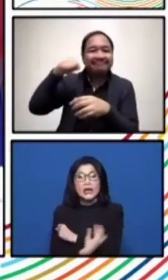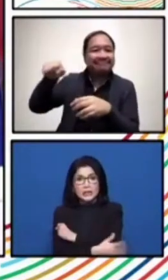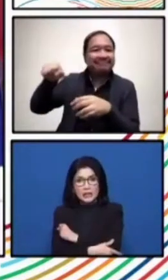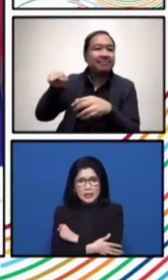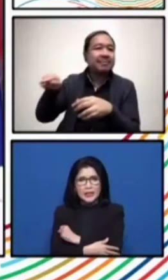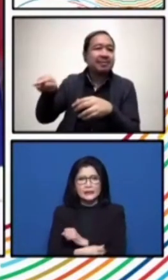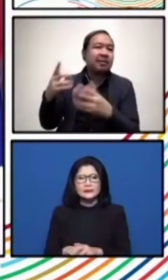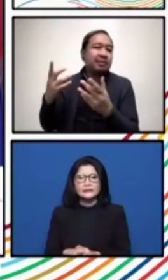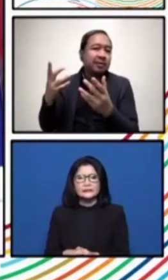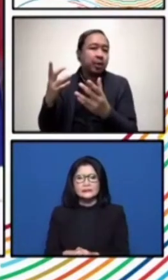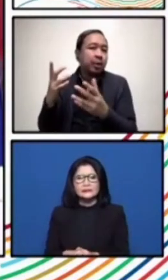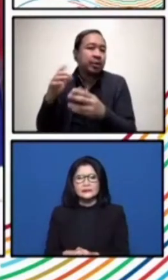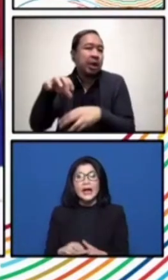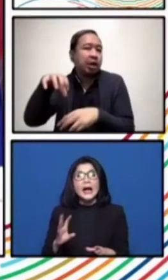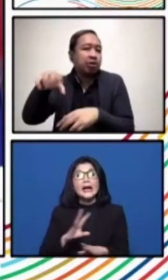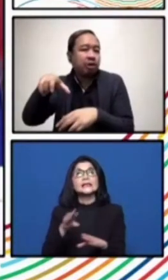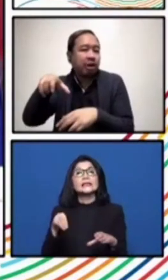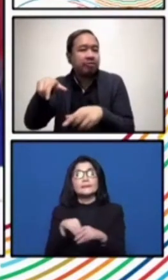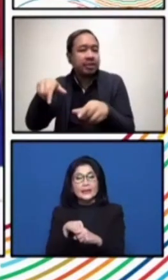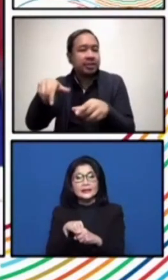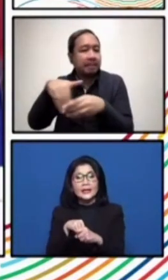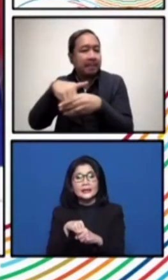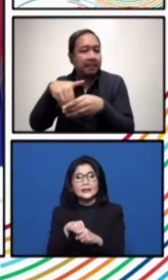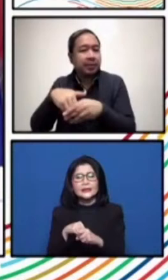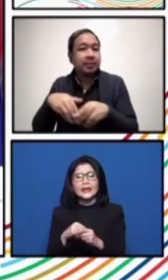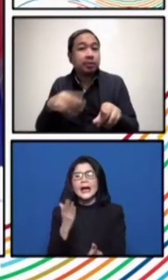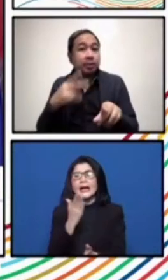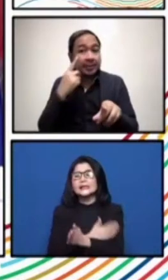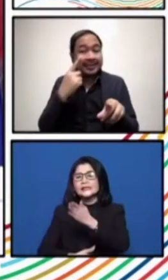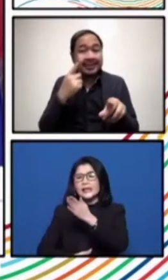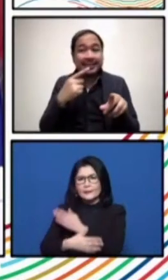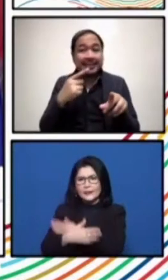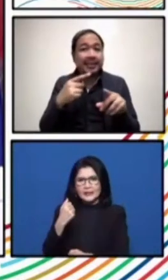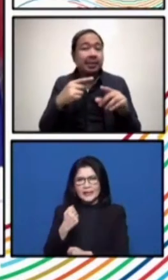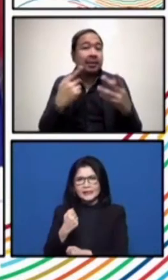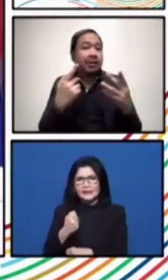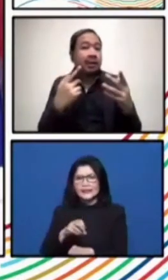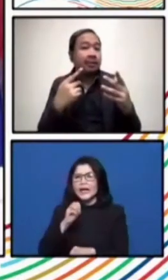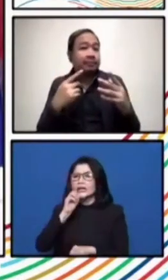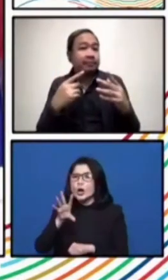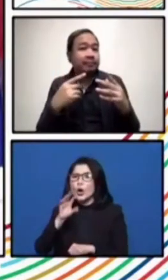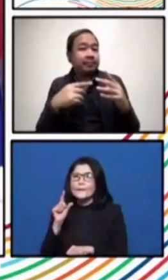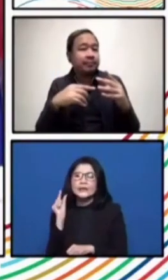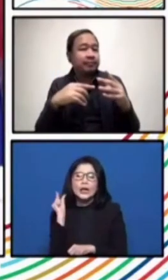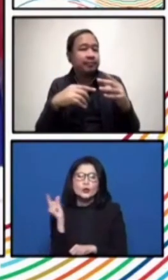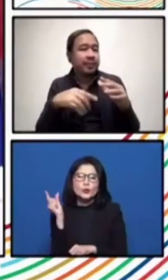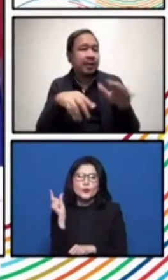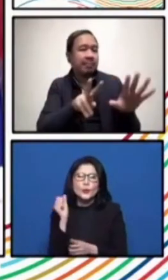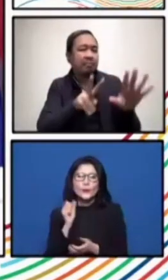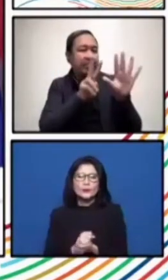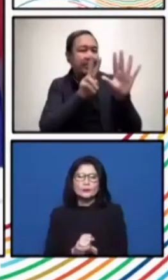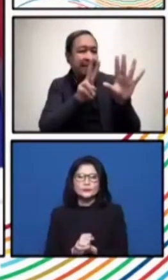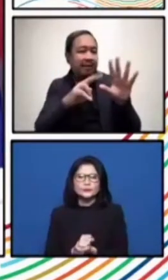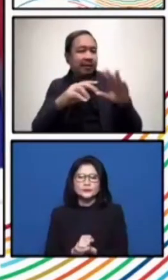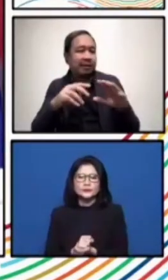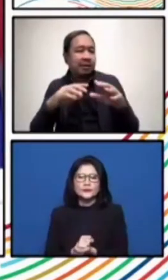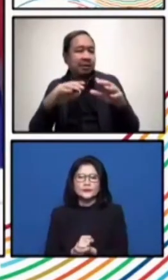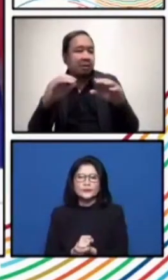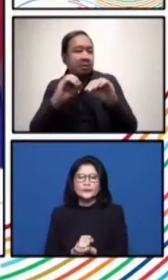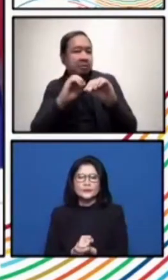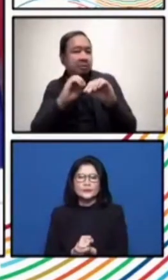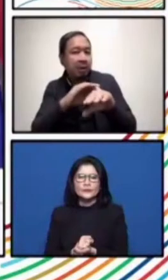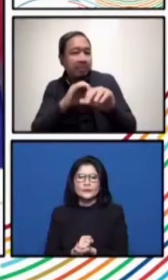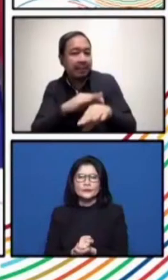persons with disability mentioned in the general common number seven and also the um under the